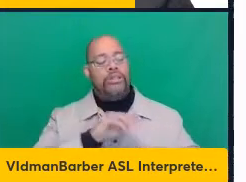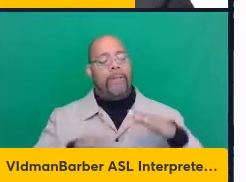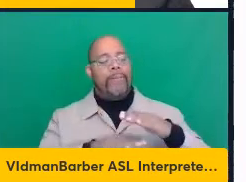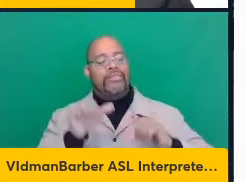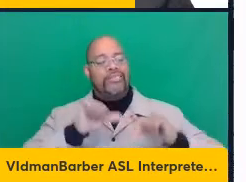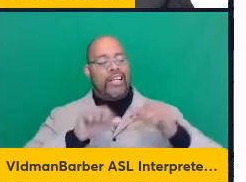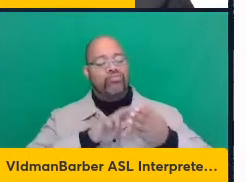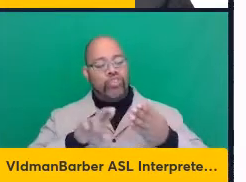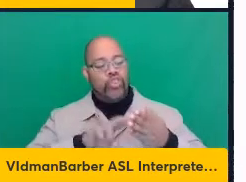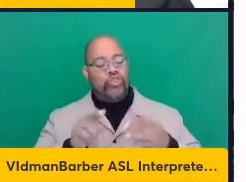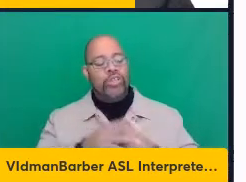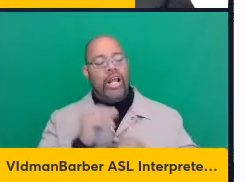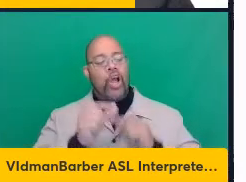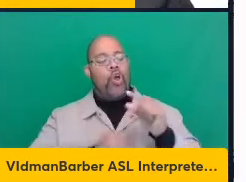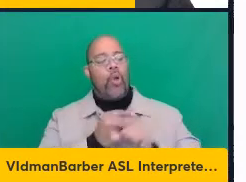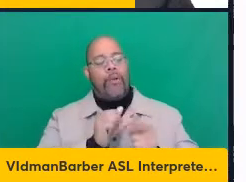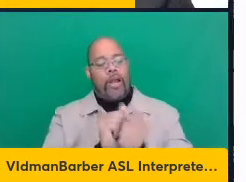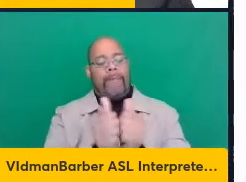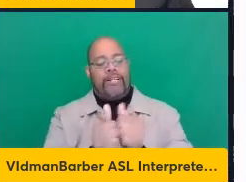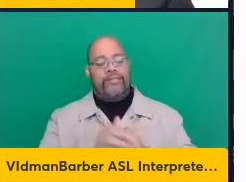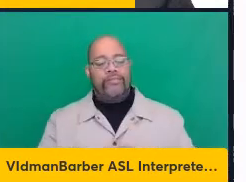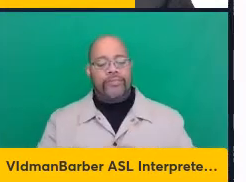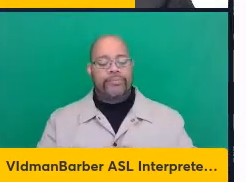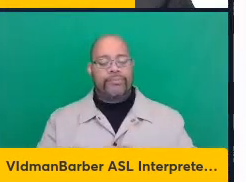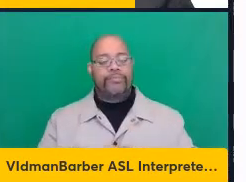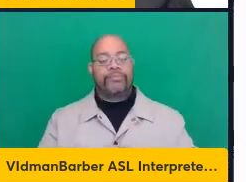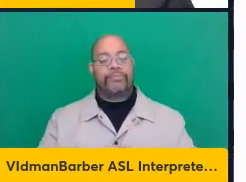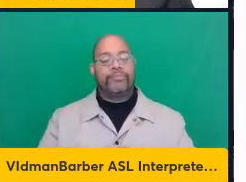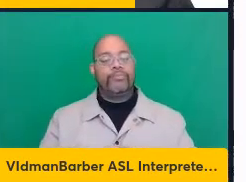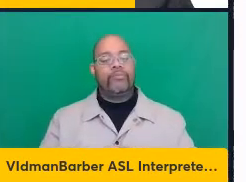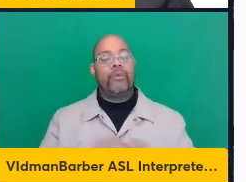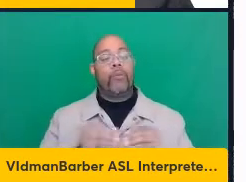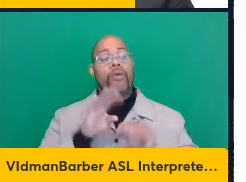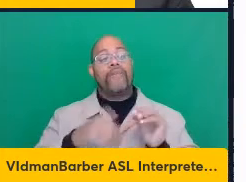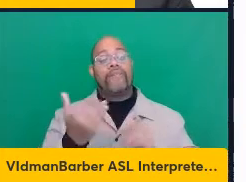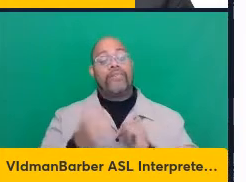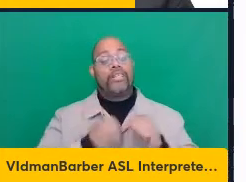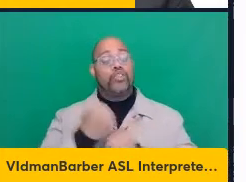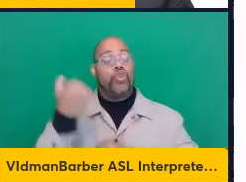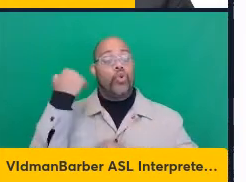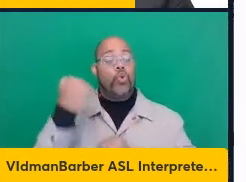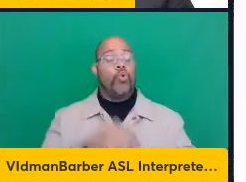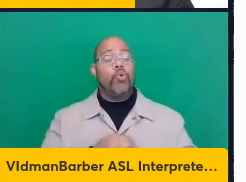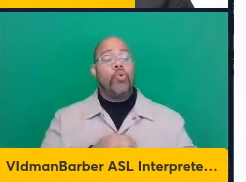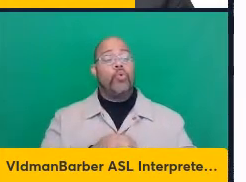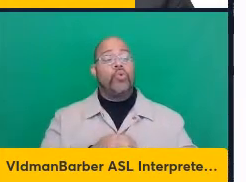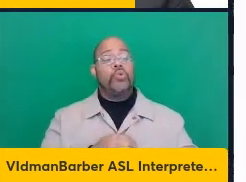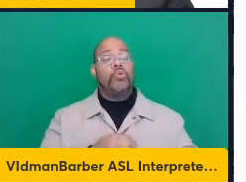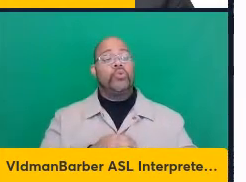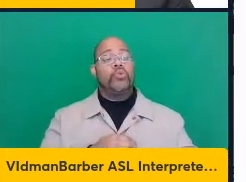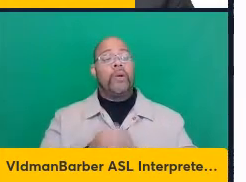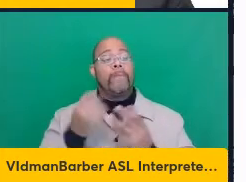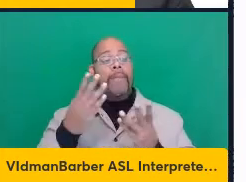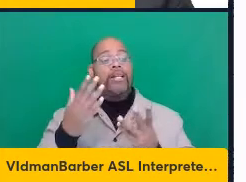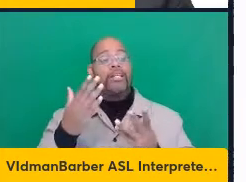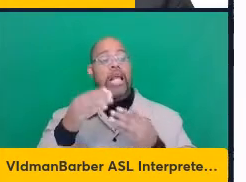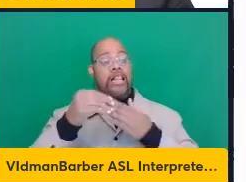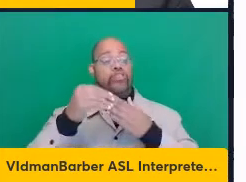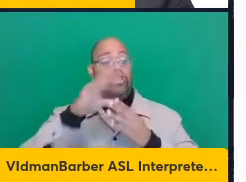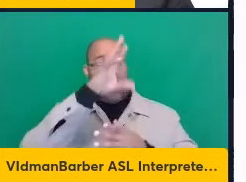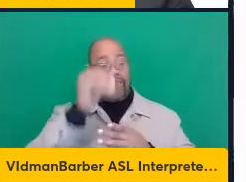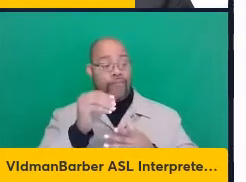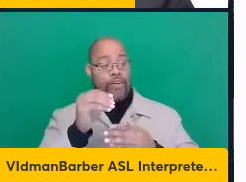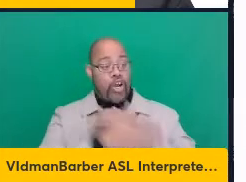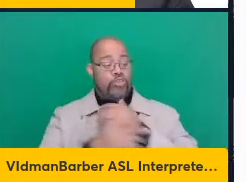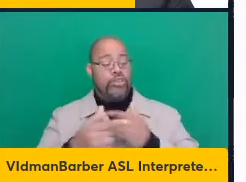science research and be globally competitive. Indeed, more than 15 years ago, heads of state of African countries made a